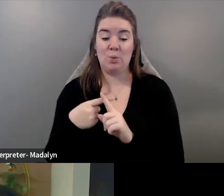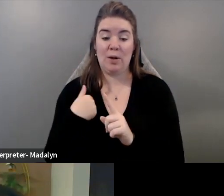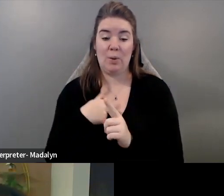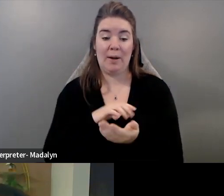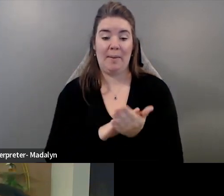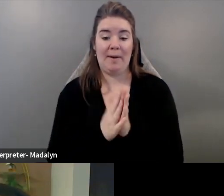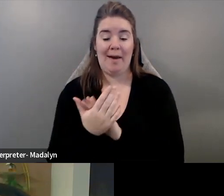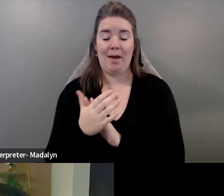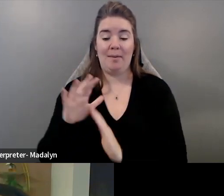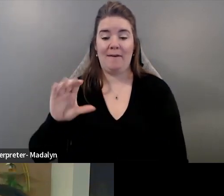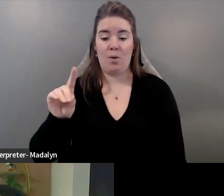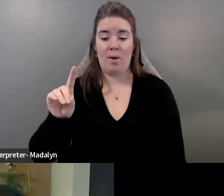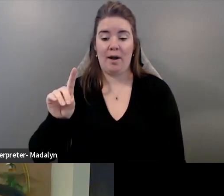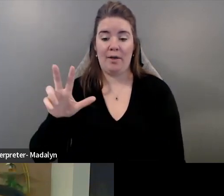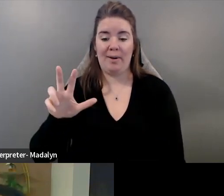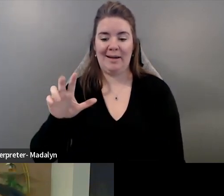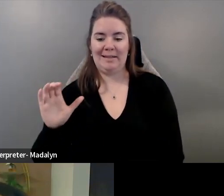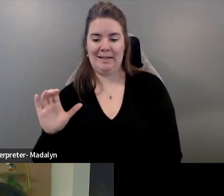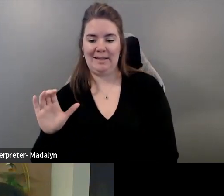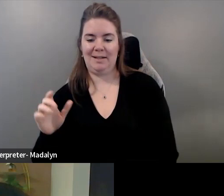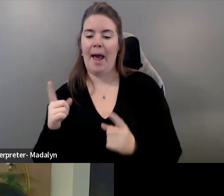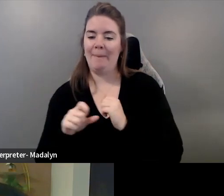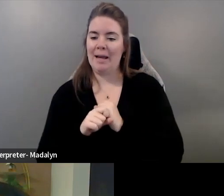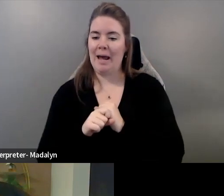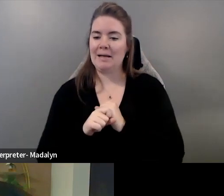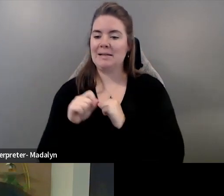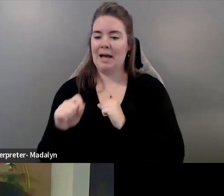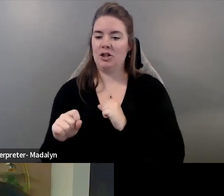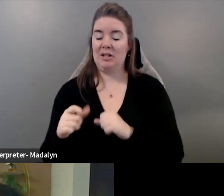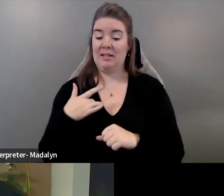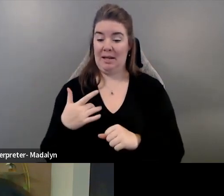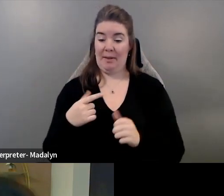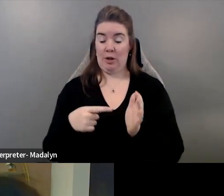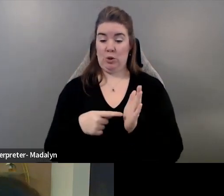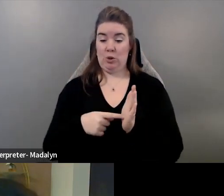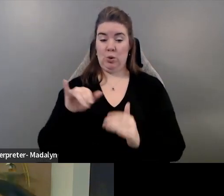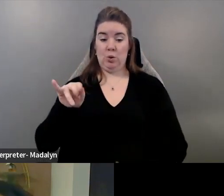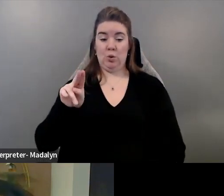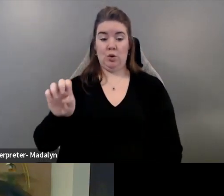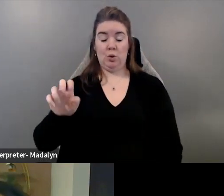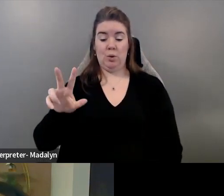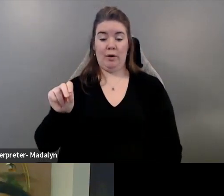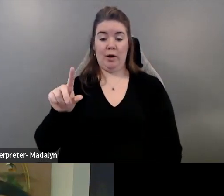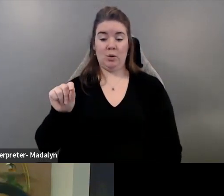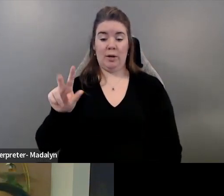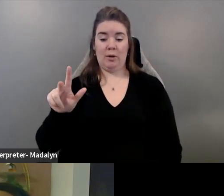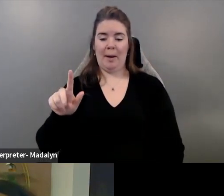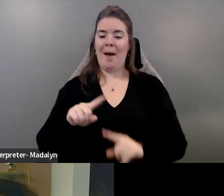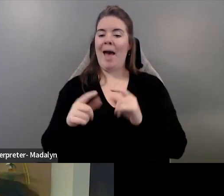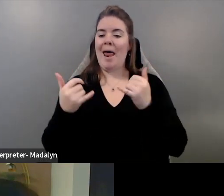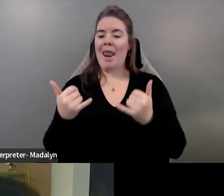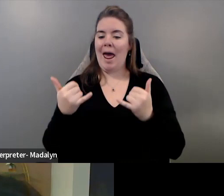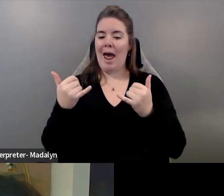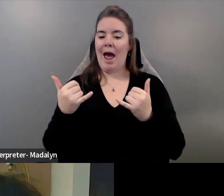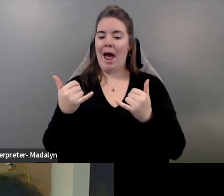tuned. There will be an extension. Our spill would have been due June 30th, 2023, but now it'll be June